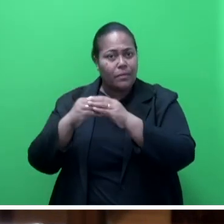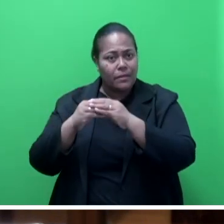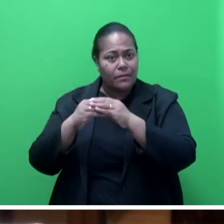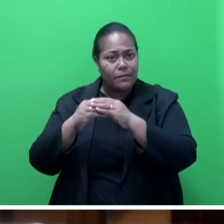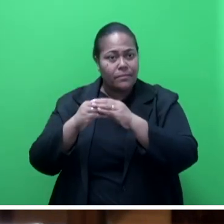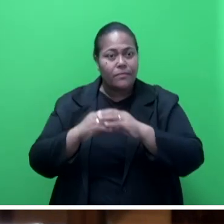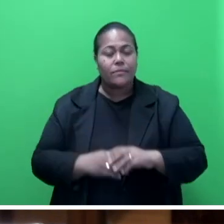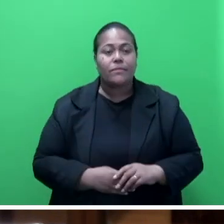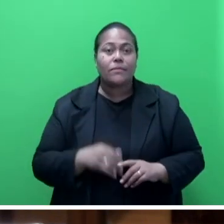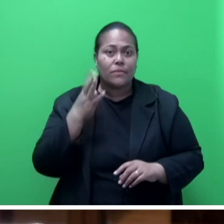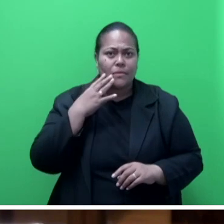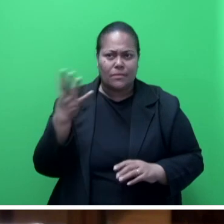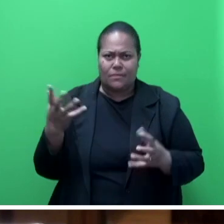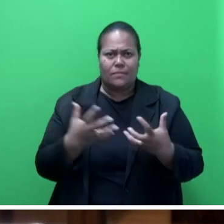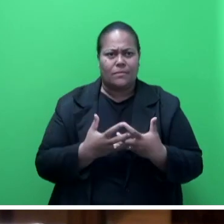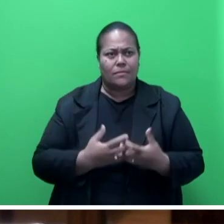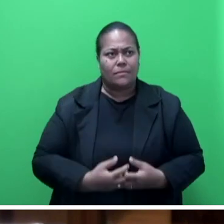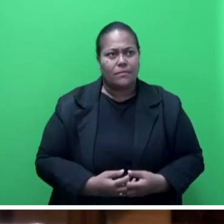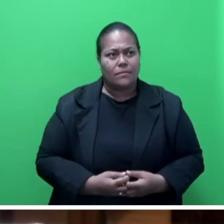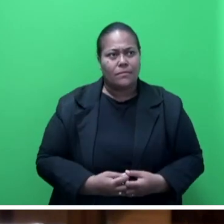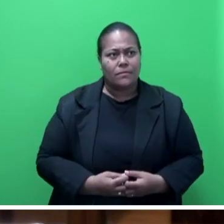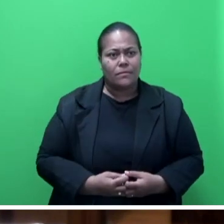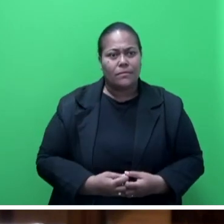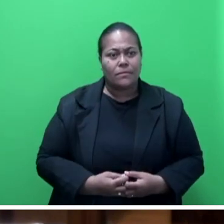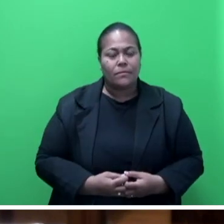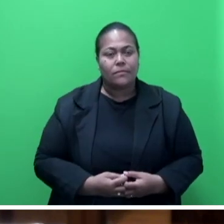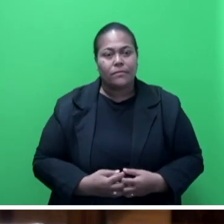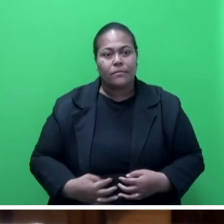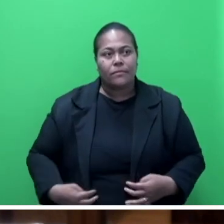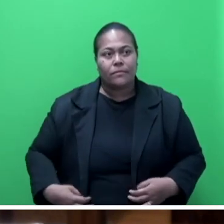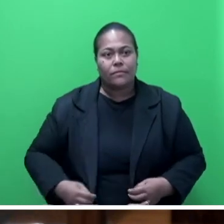Point of order. when it suits them. There's a point of order. Yes, you have the floor.